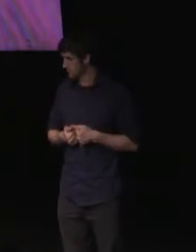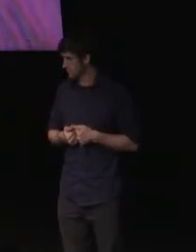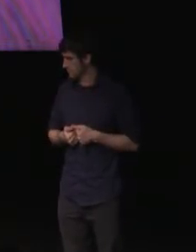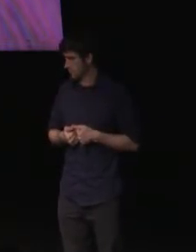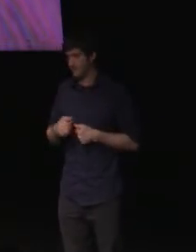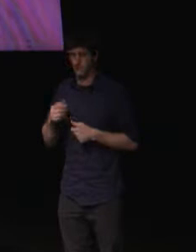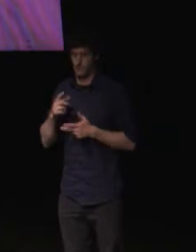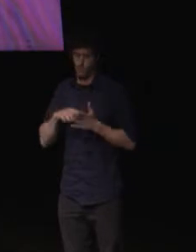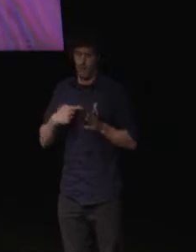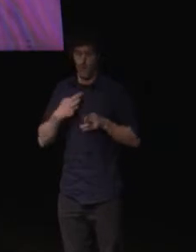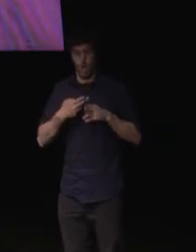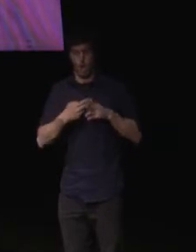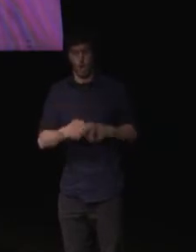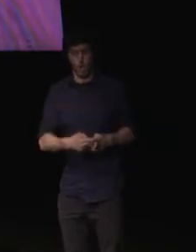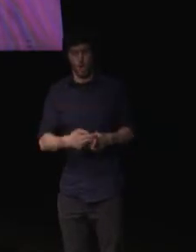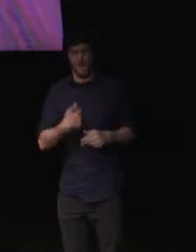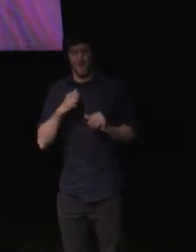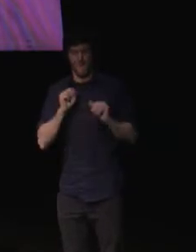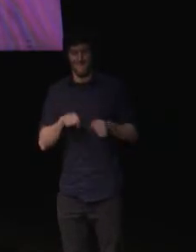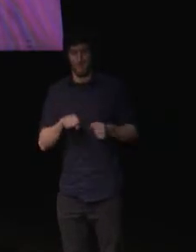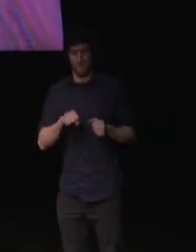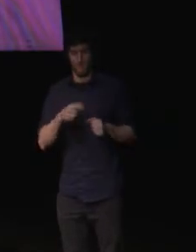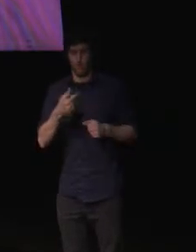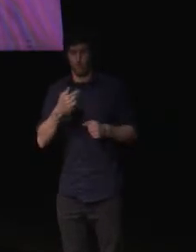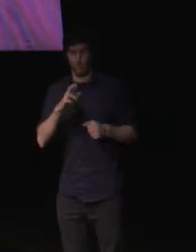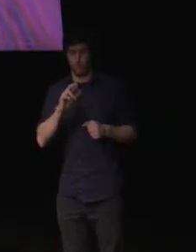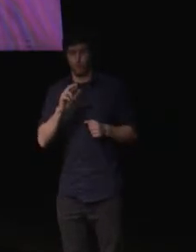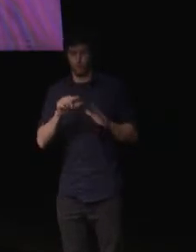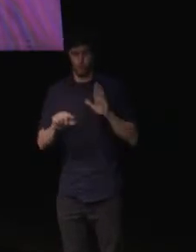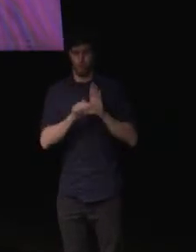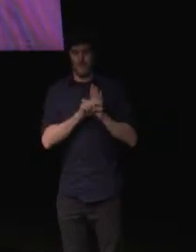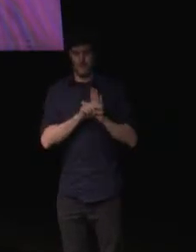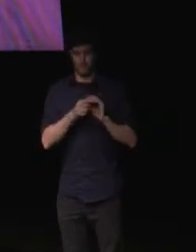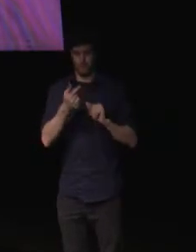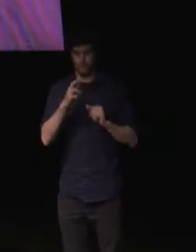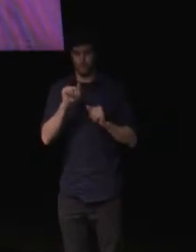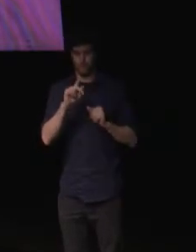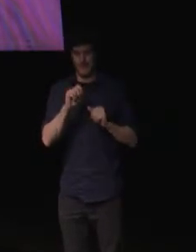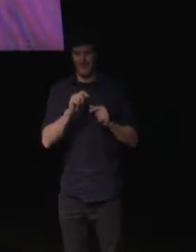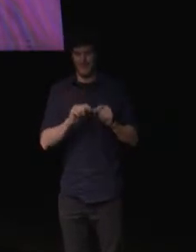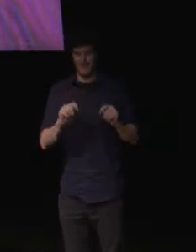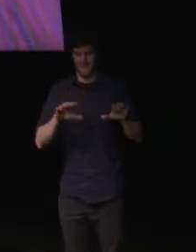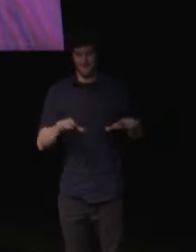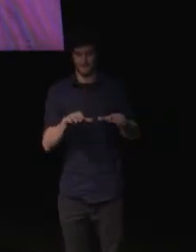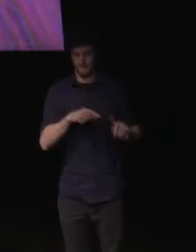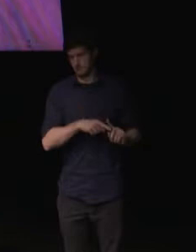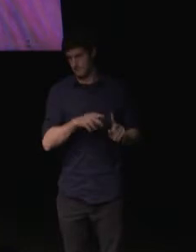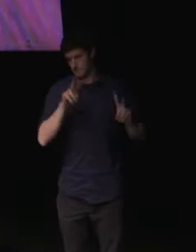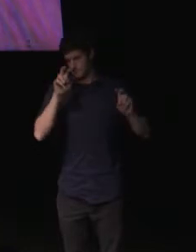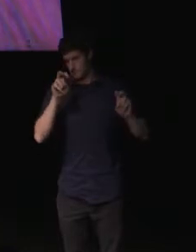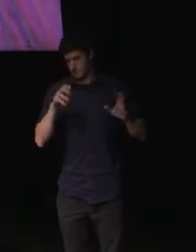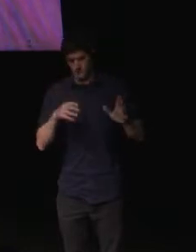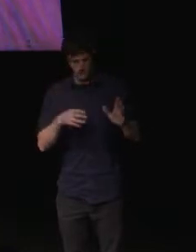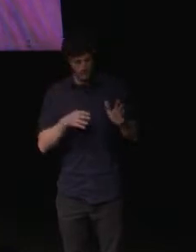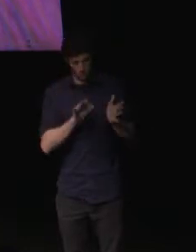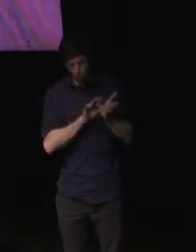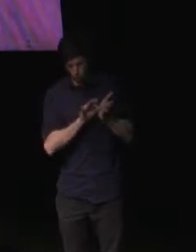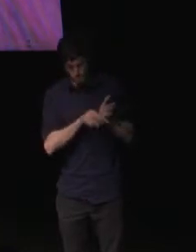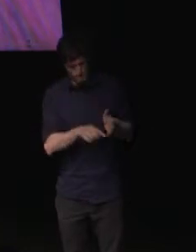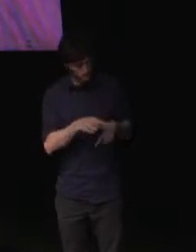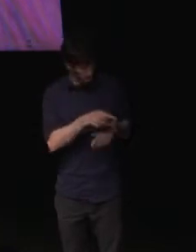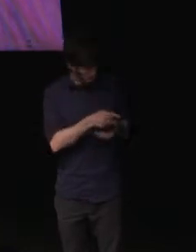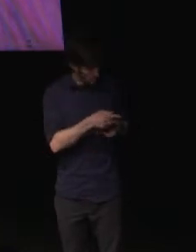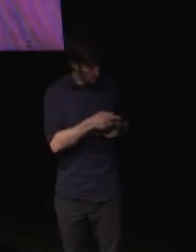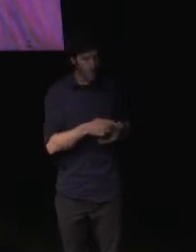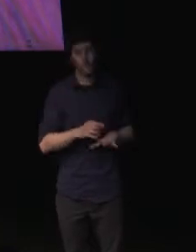world, I can grade the activity. And grading the activity is what we've been talking about all day. It's making a game a little bit easier so I